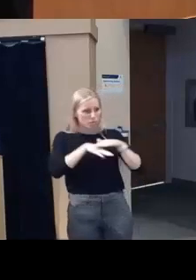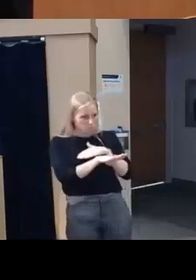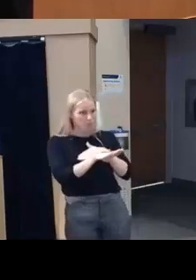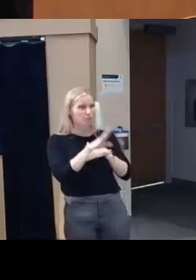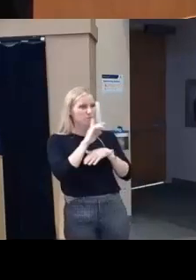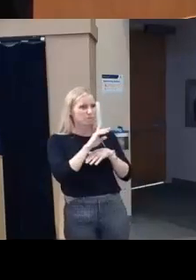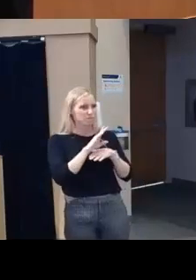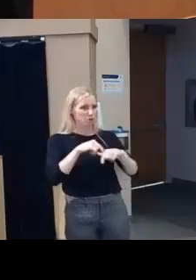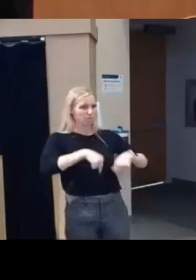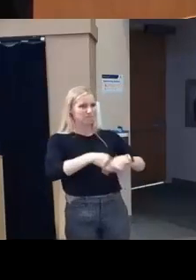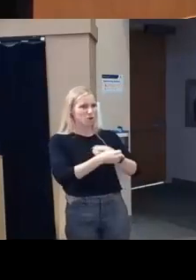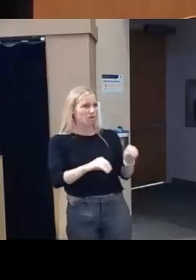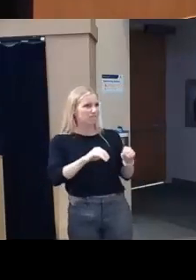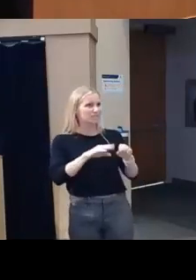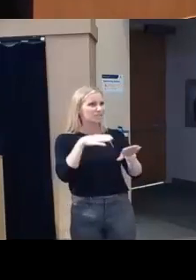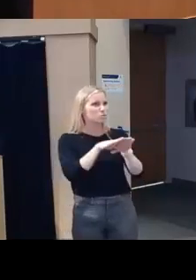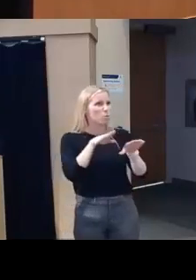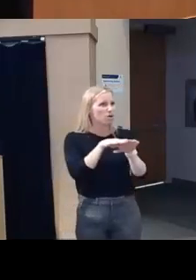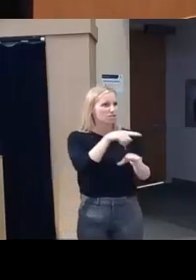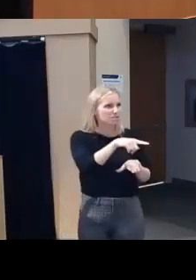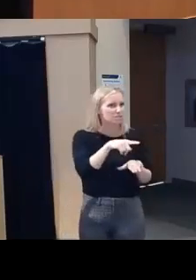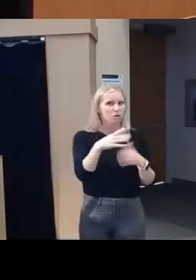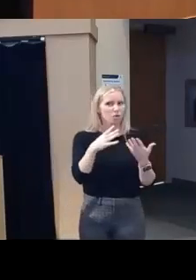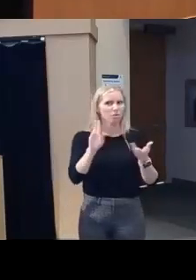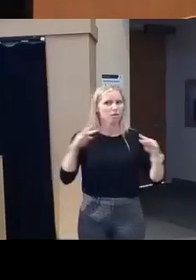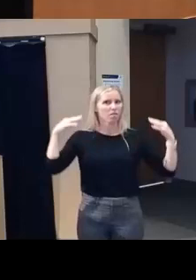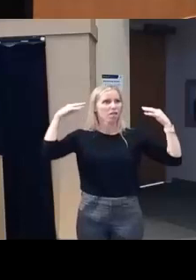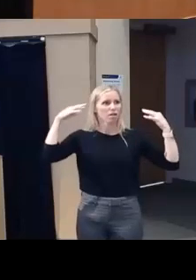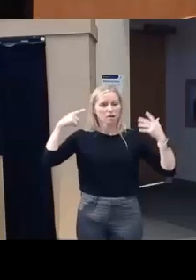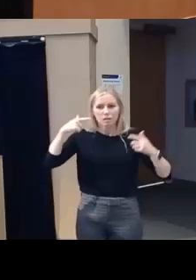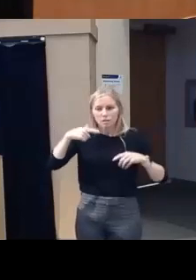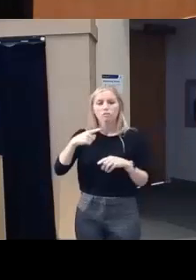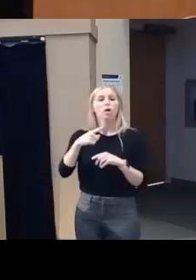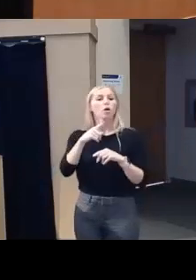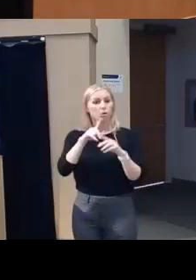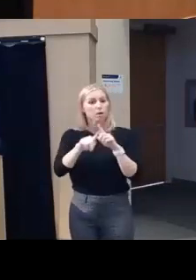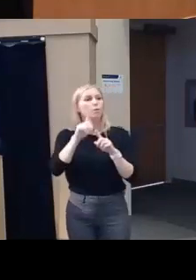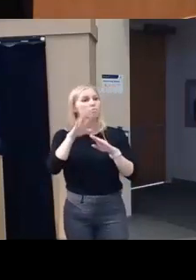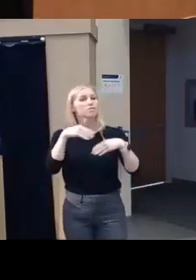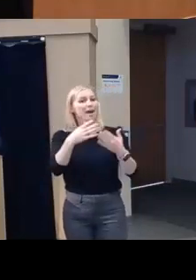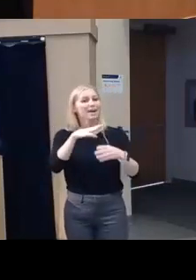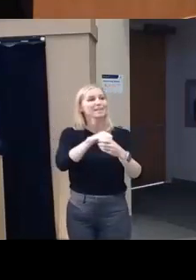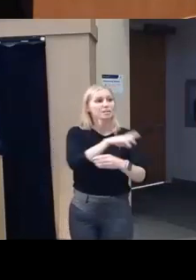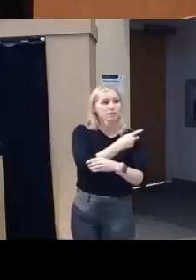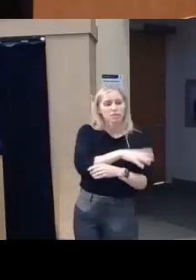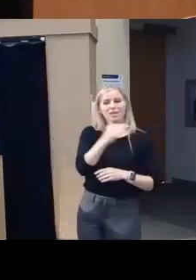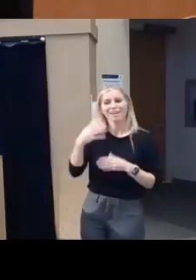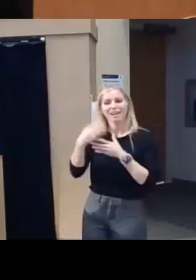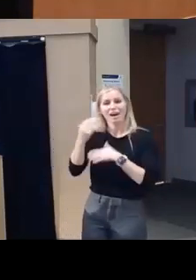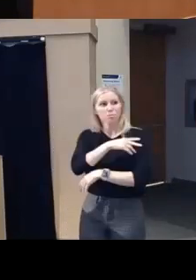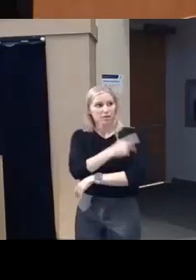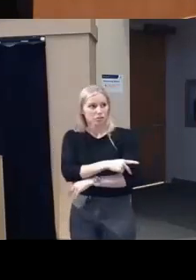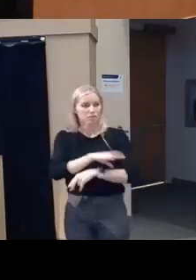that. But it has been expanded to provide inpatient and outpatient consultation to general medical and surgical